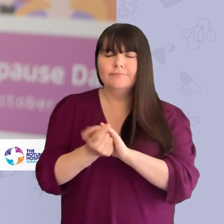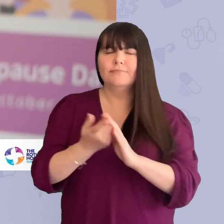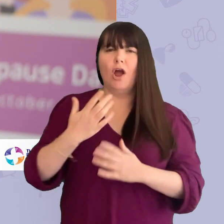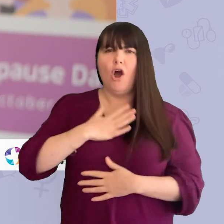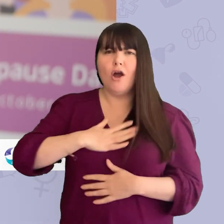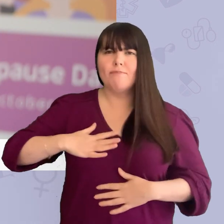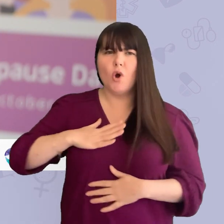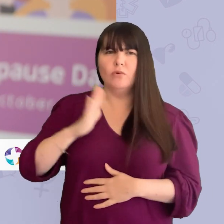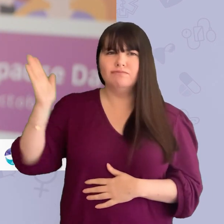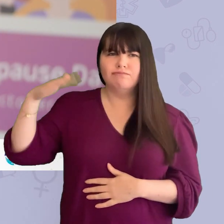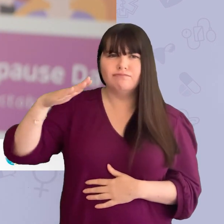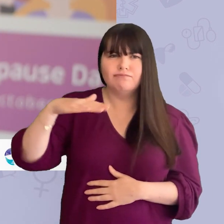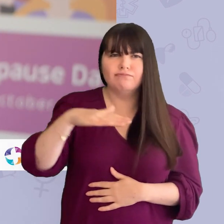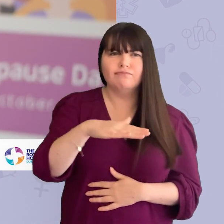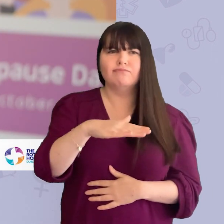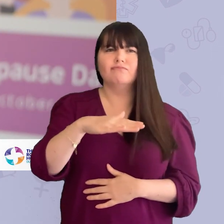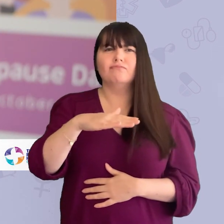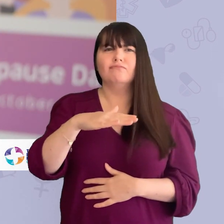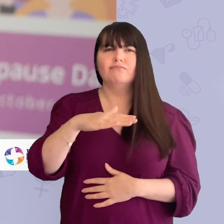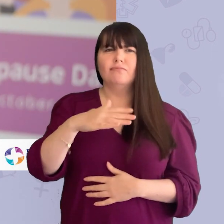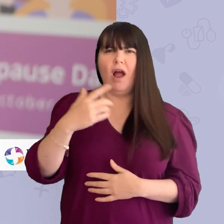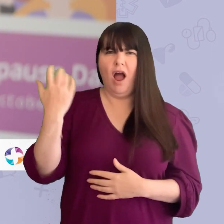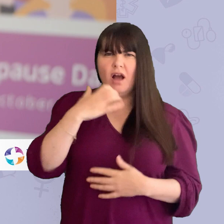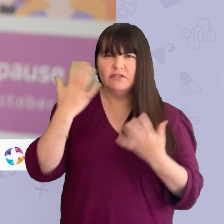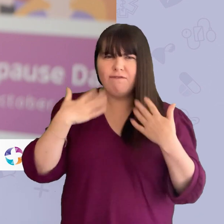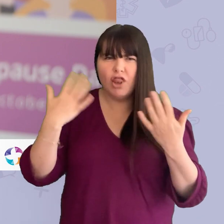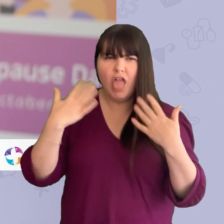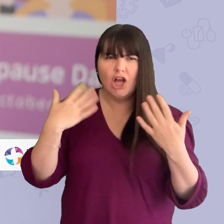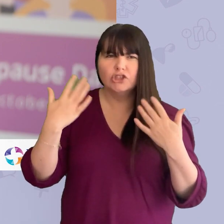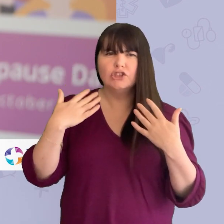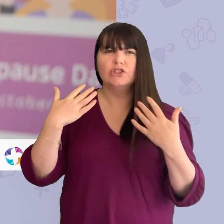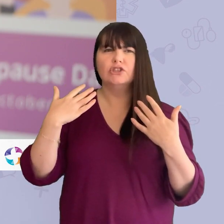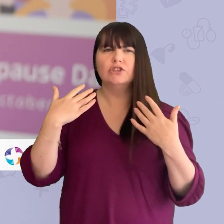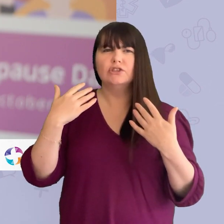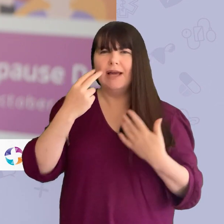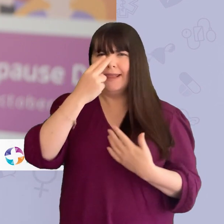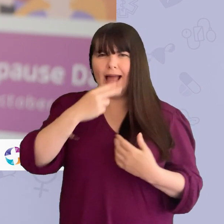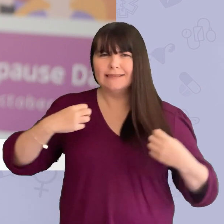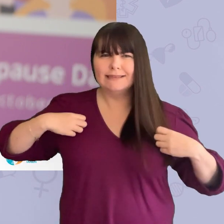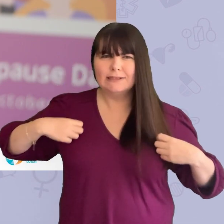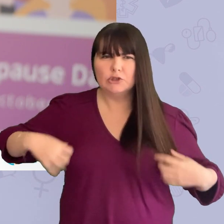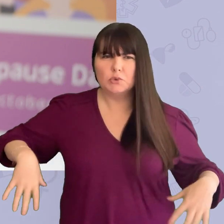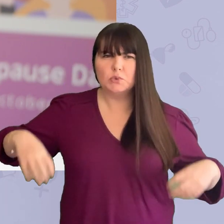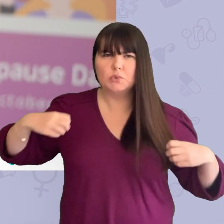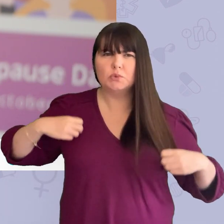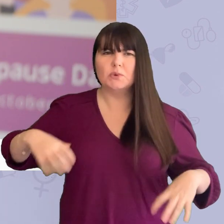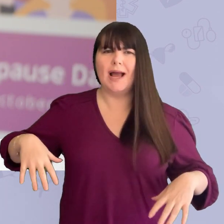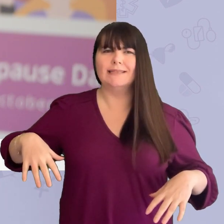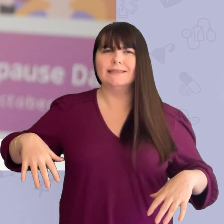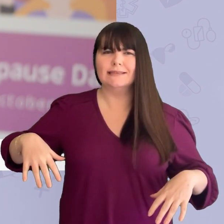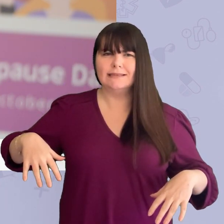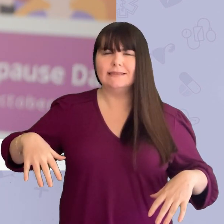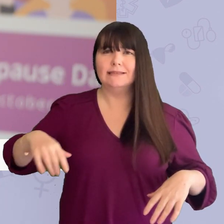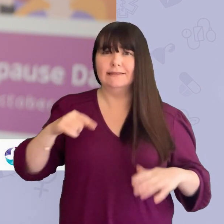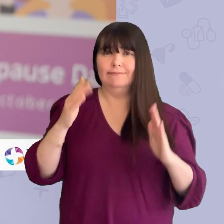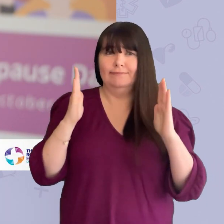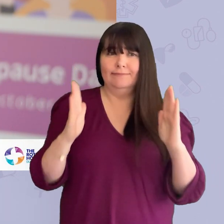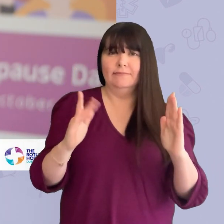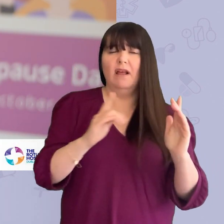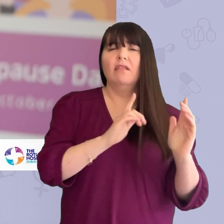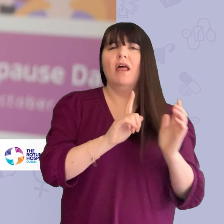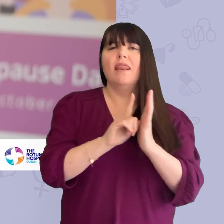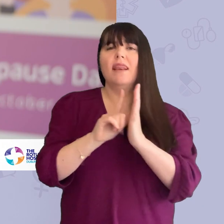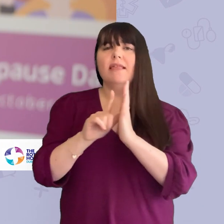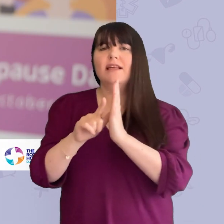get those menopausal symptoms like the hot flushes, the night sweats. So it covers a wide age bracket within